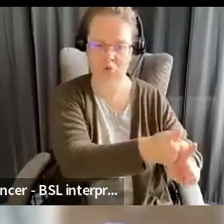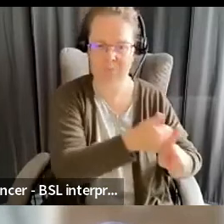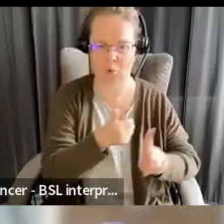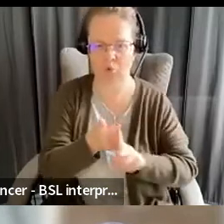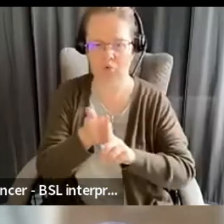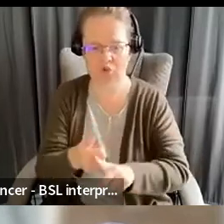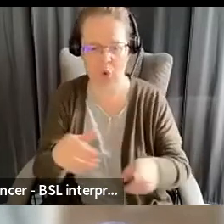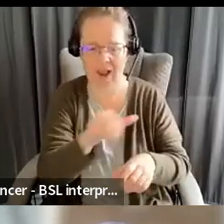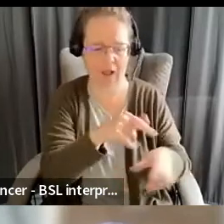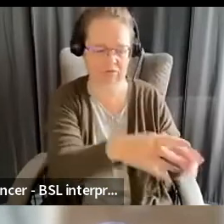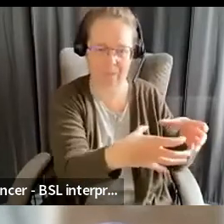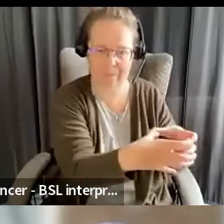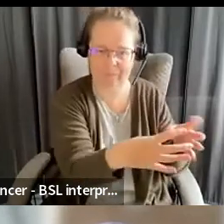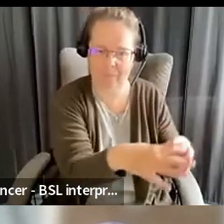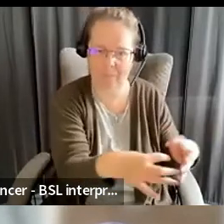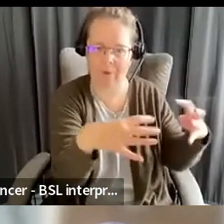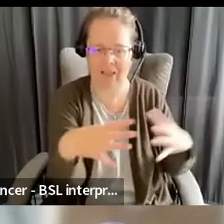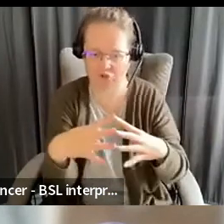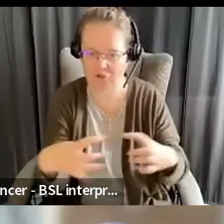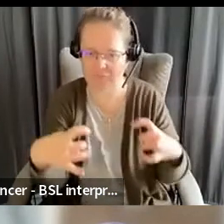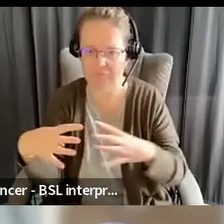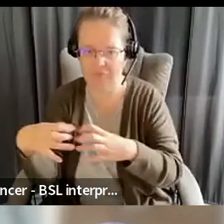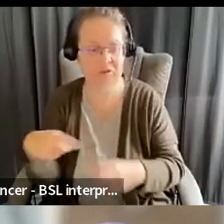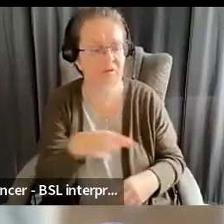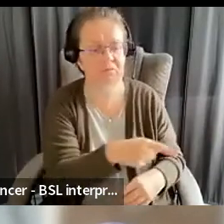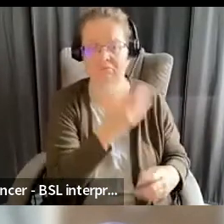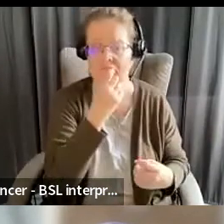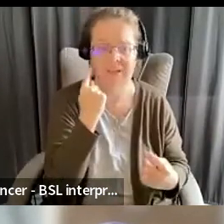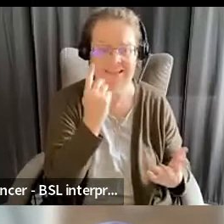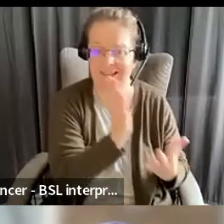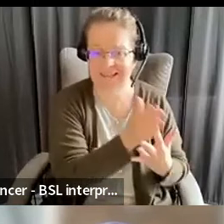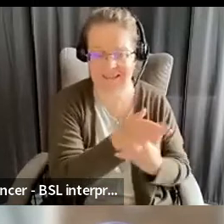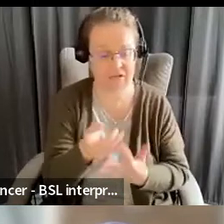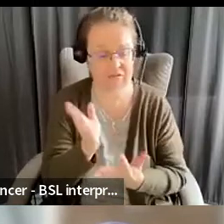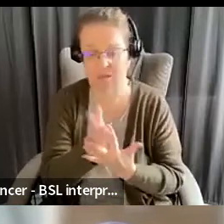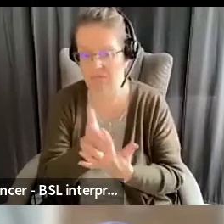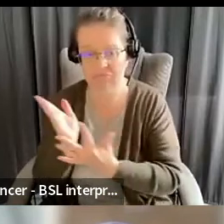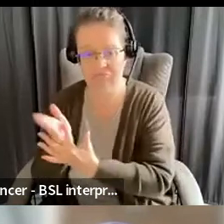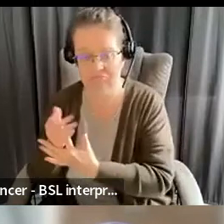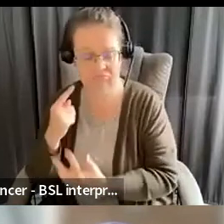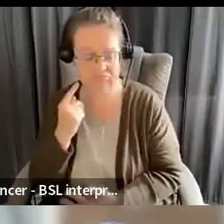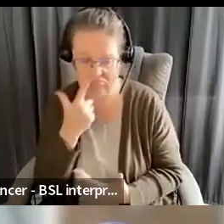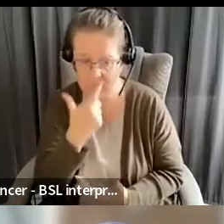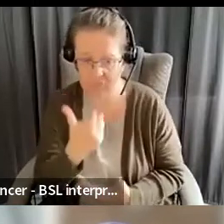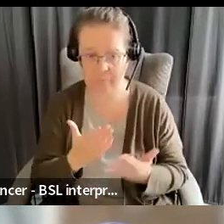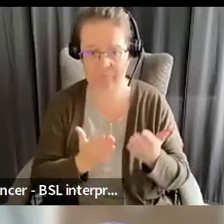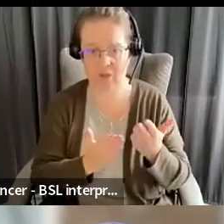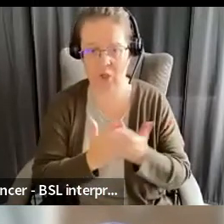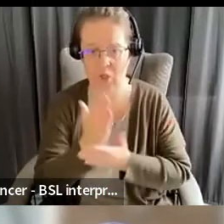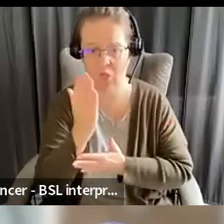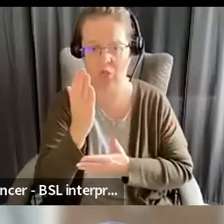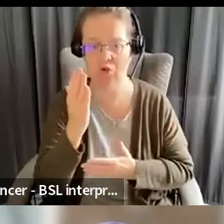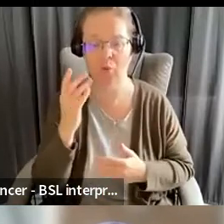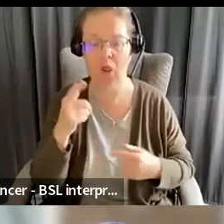each population, and is very accessible. So it's accessible through either know-how sessions